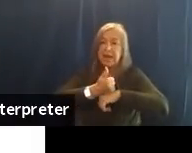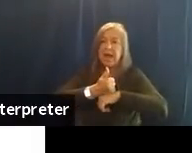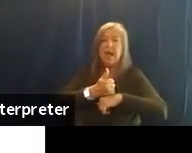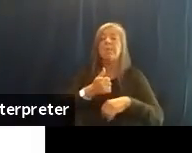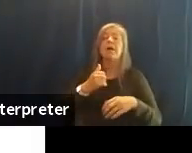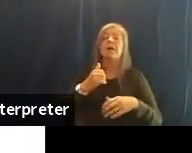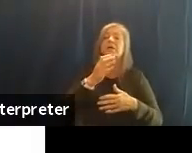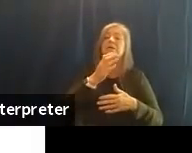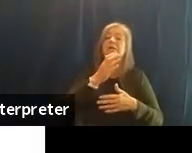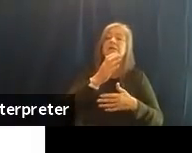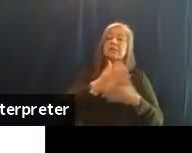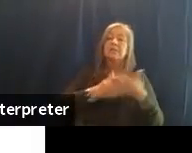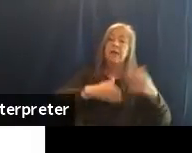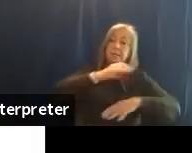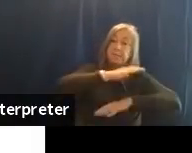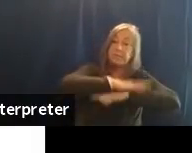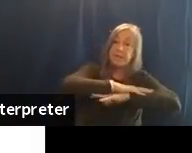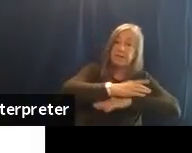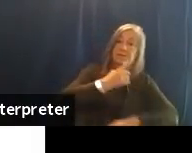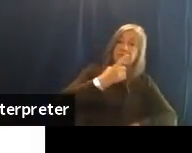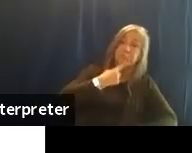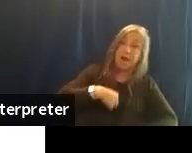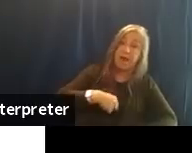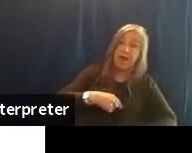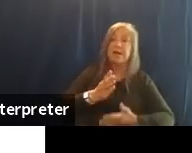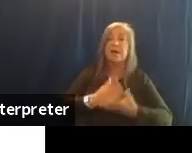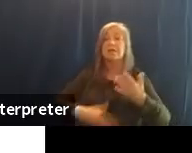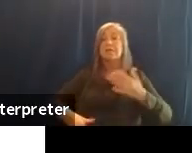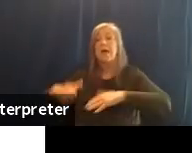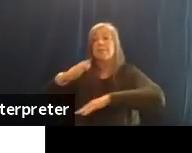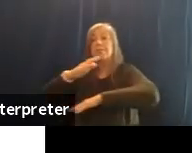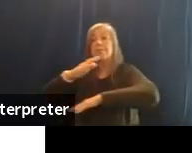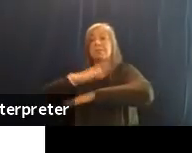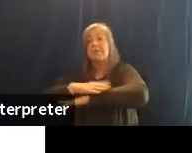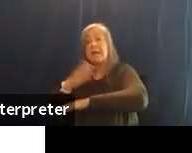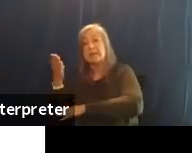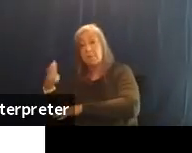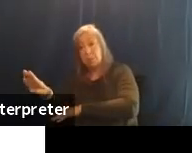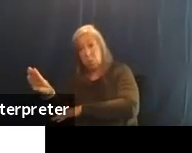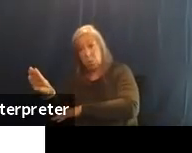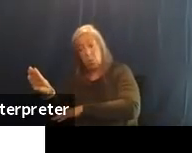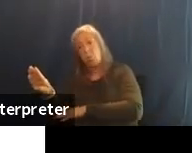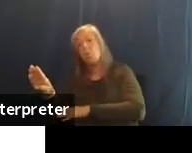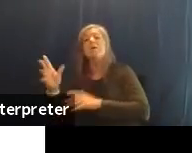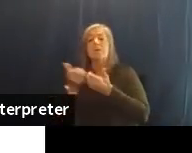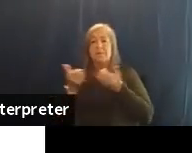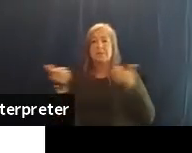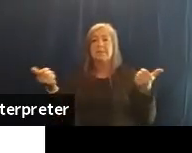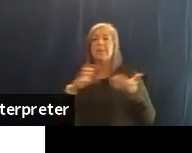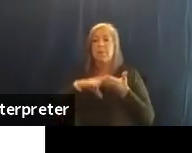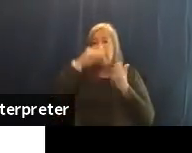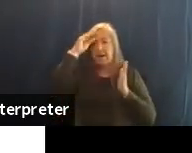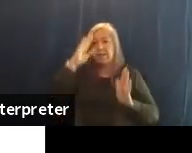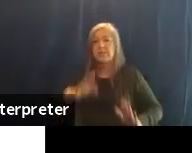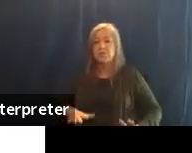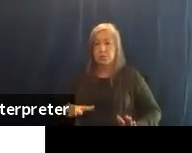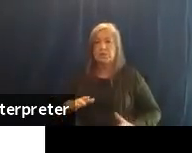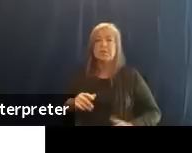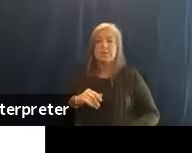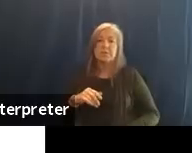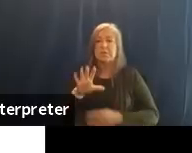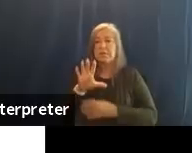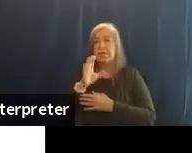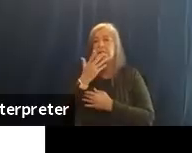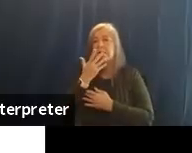sure that our students are sitting in, not sitting in red and blue at the same time. And that helps maintain the social distancing. And it also